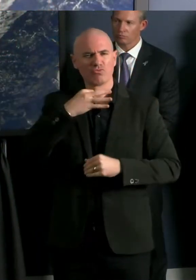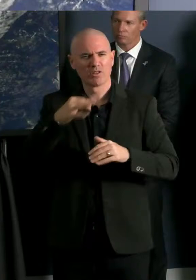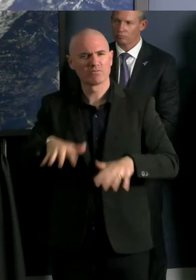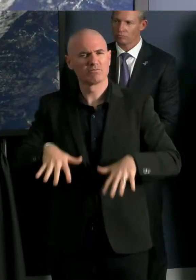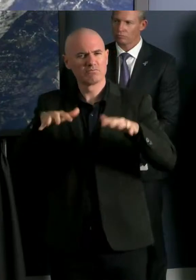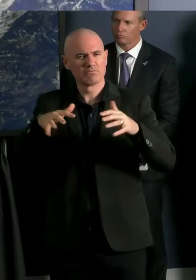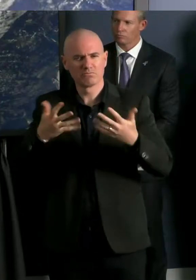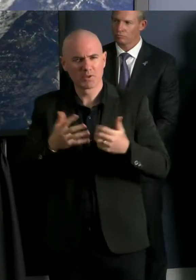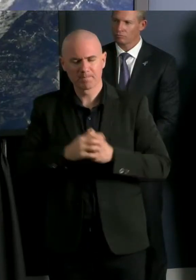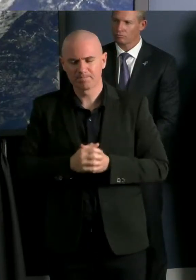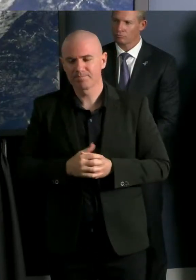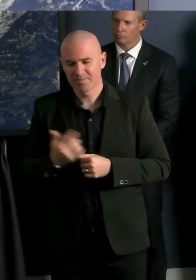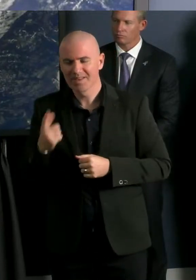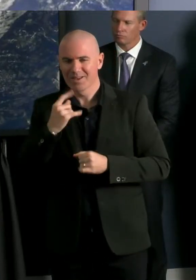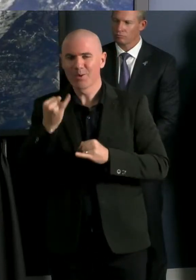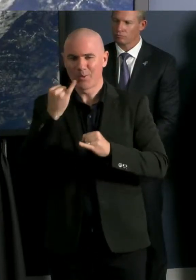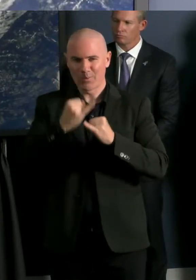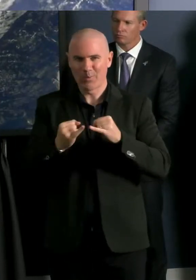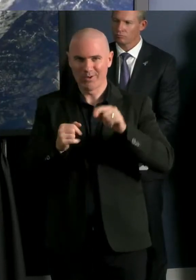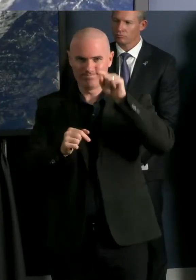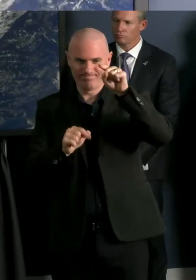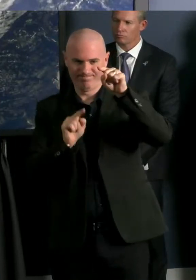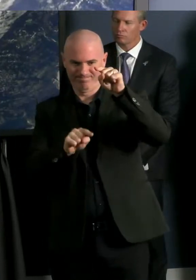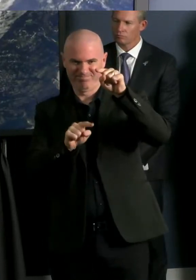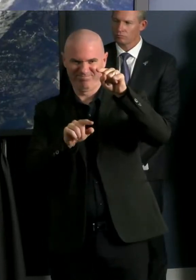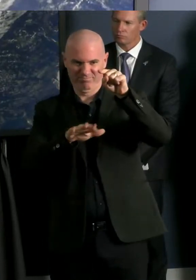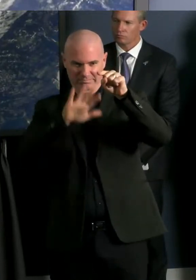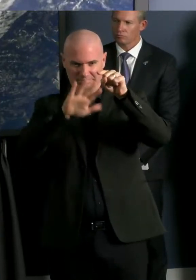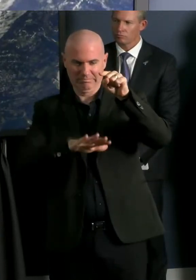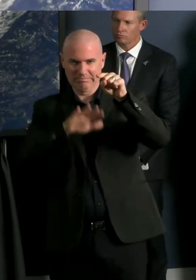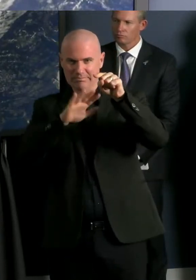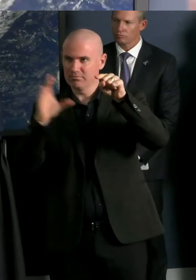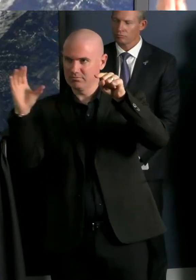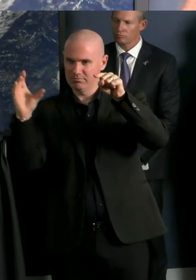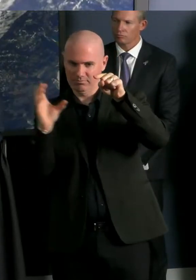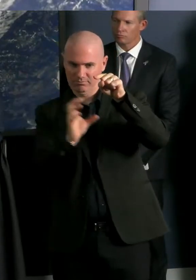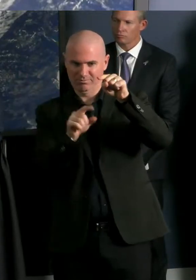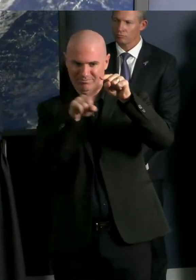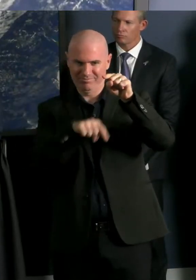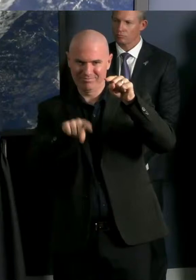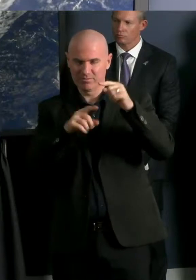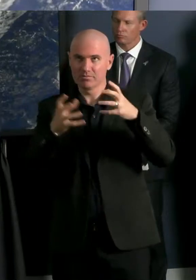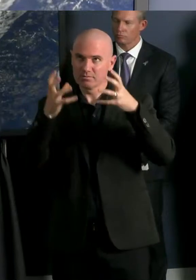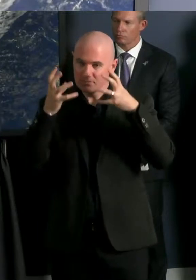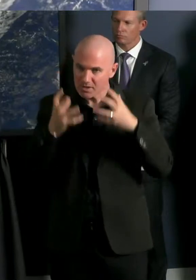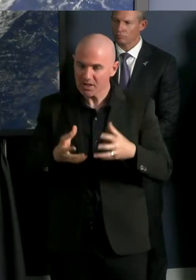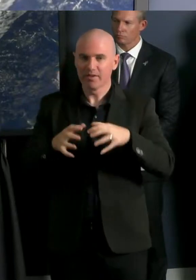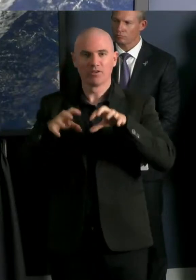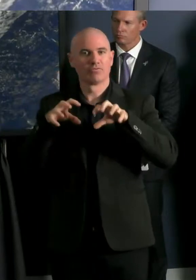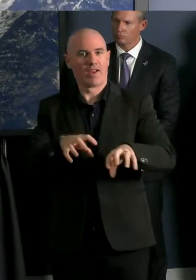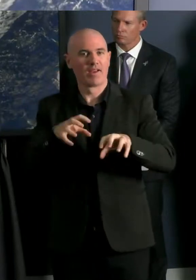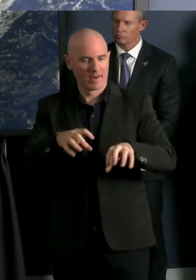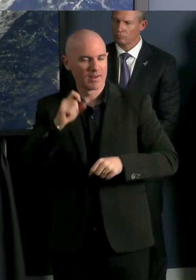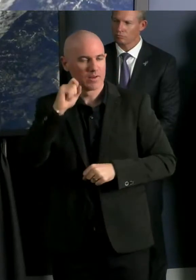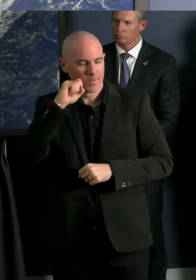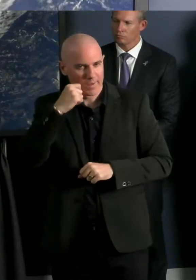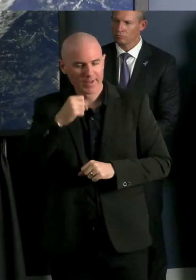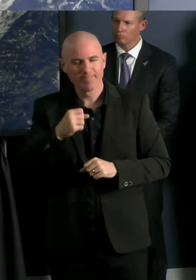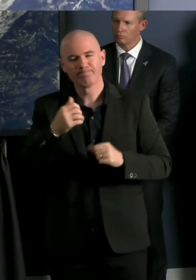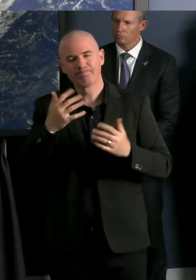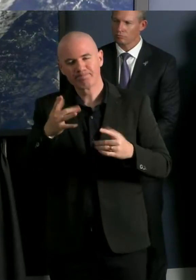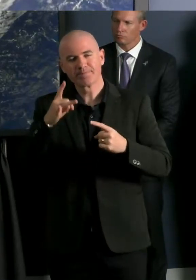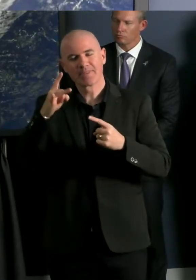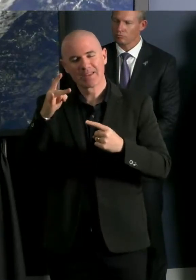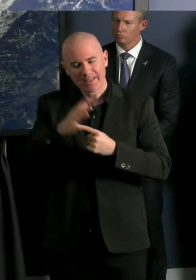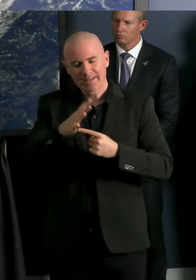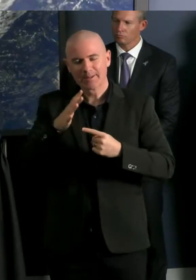is around that warning area. That's where we are seeing those very intense amounts of rainfall. But it's important to note that